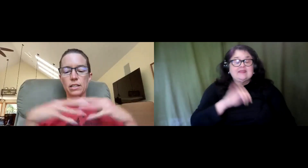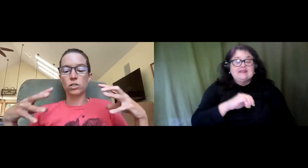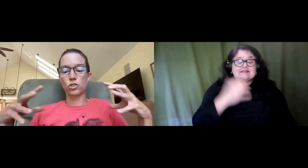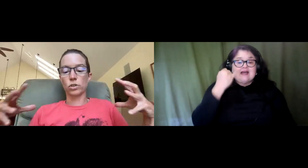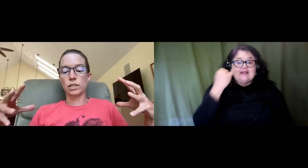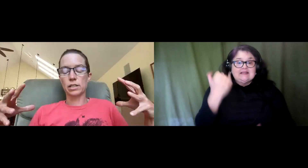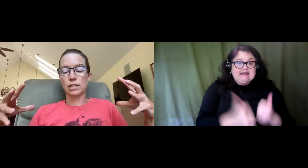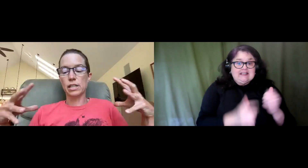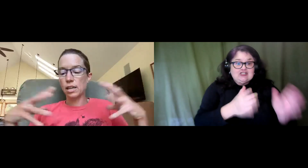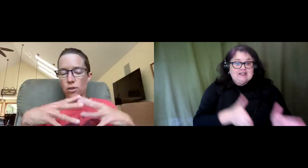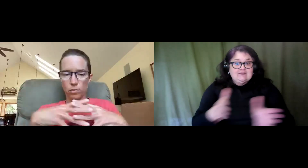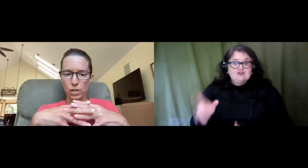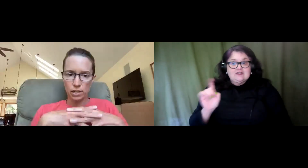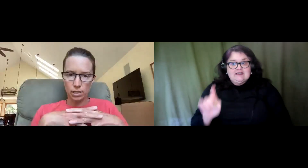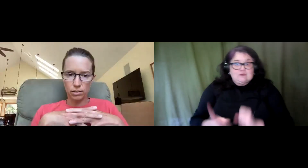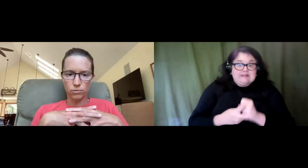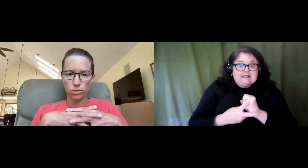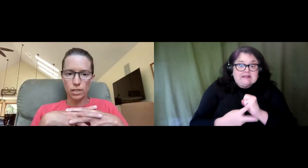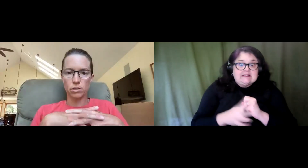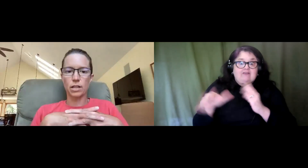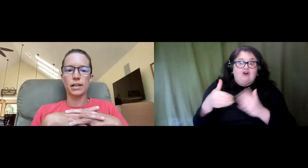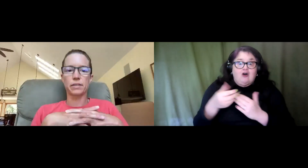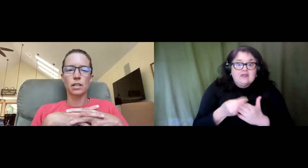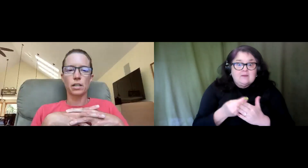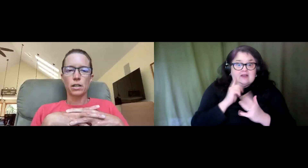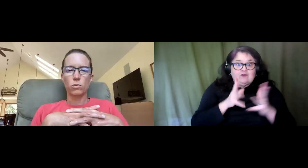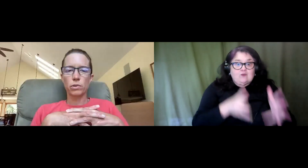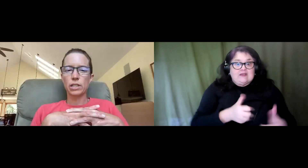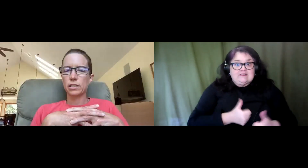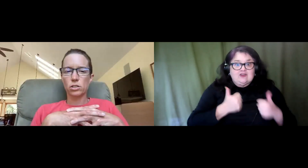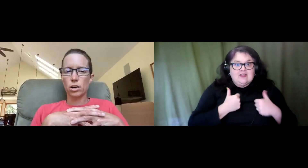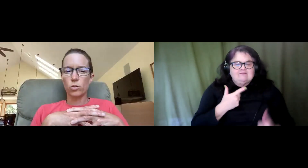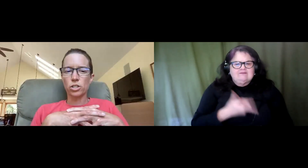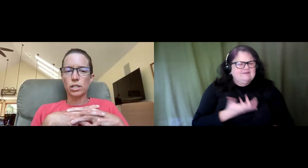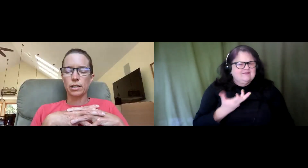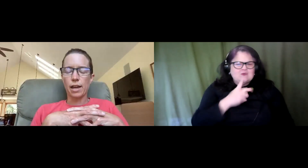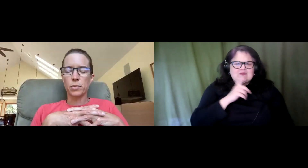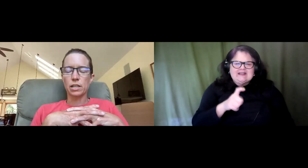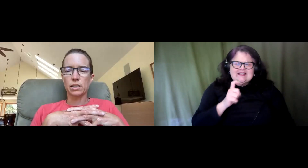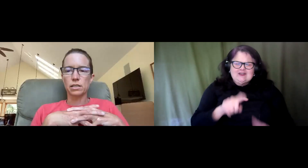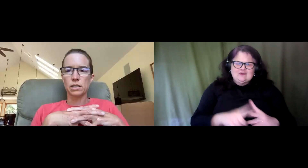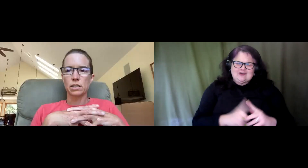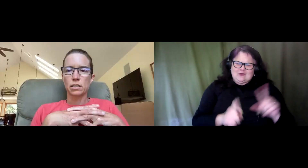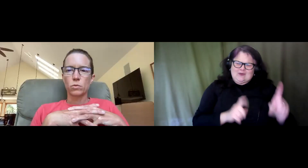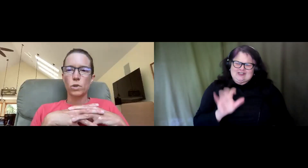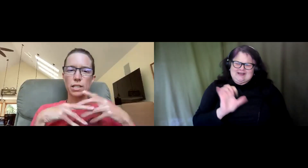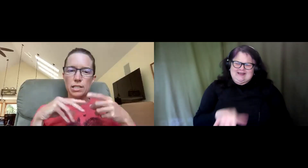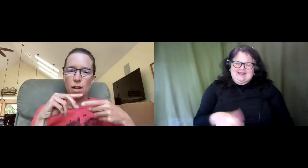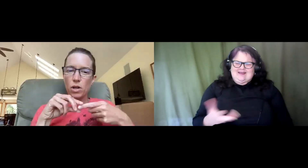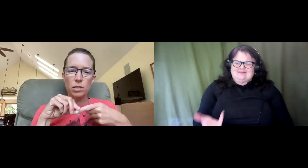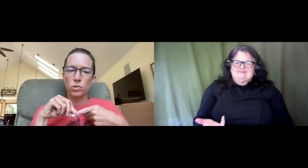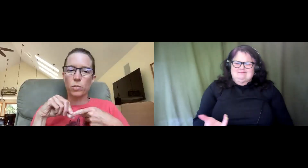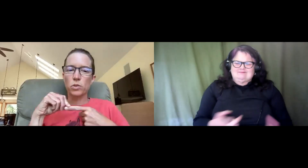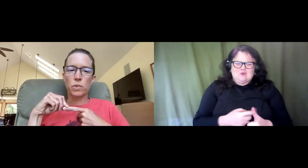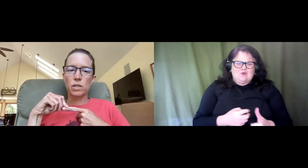each individual needs to save all the money needed for the rest of their lives, we really need to start questioning that, because one, it's